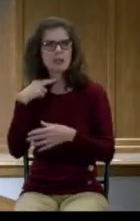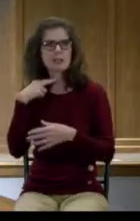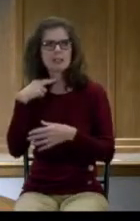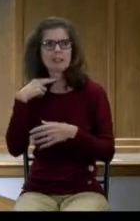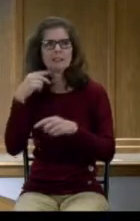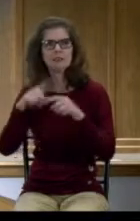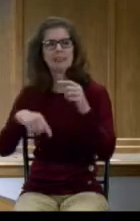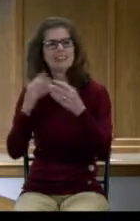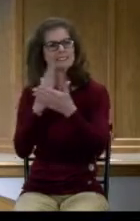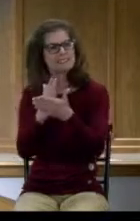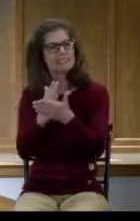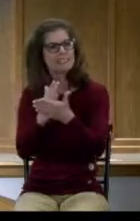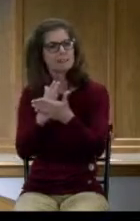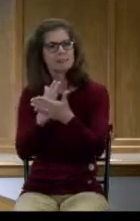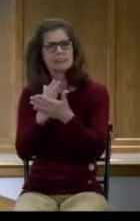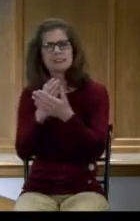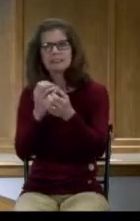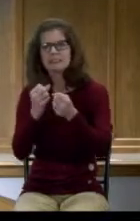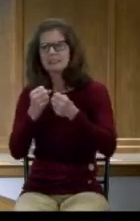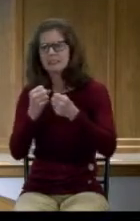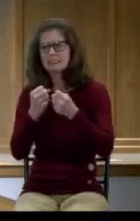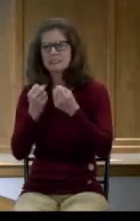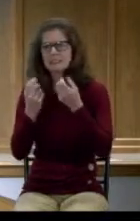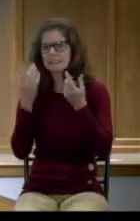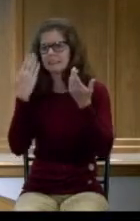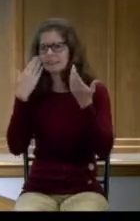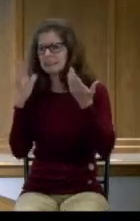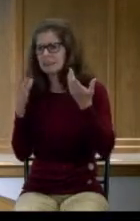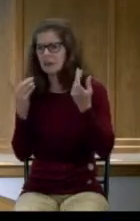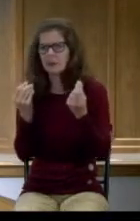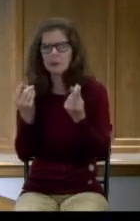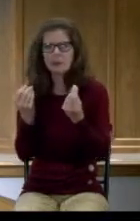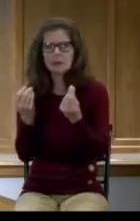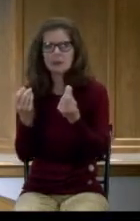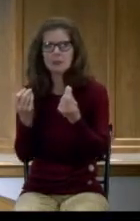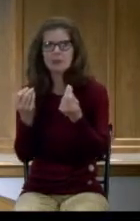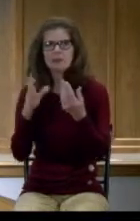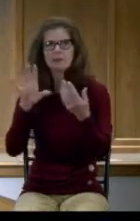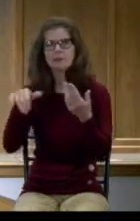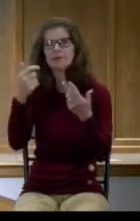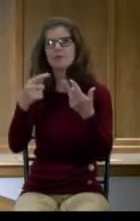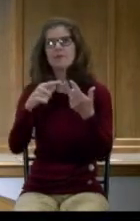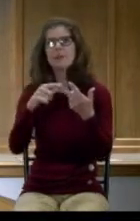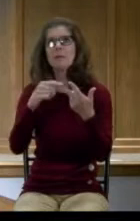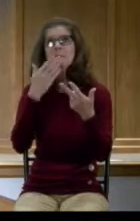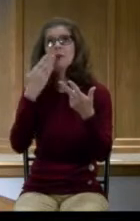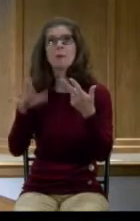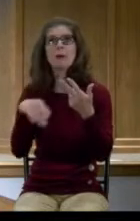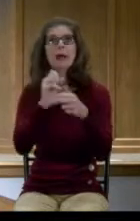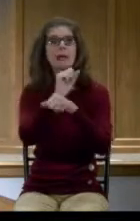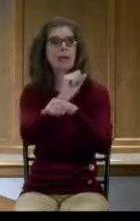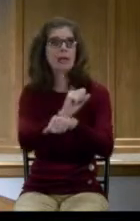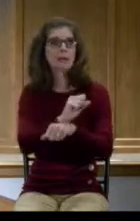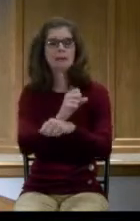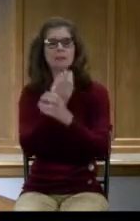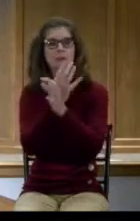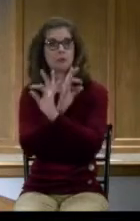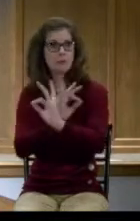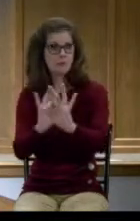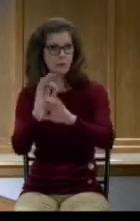not even sure what to do about it. For others of you, it's the bad habit for you is that your free